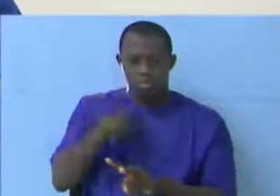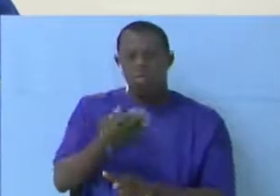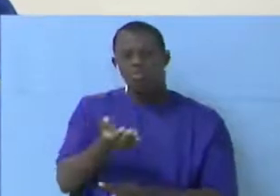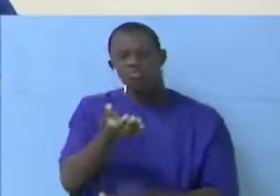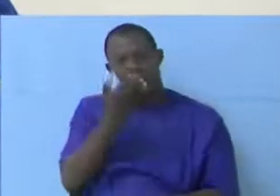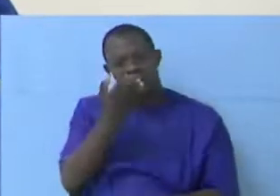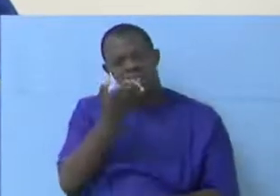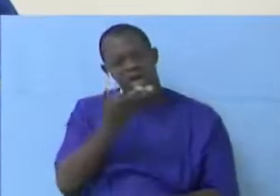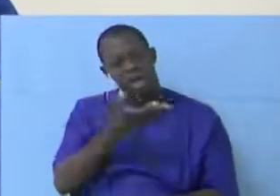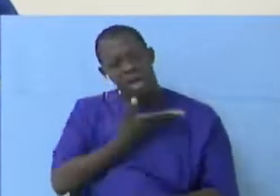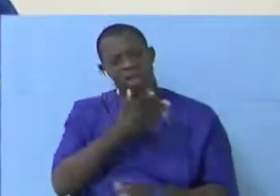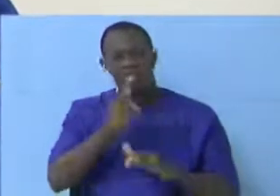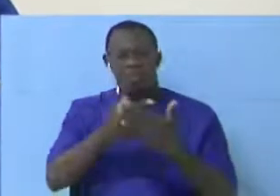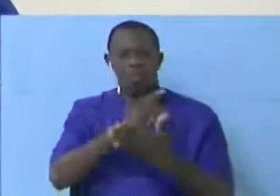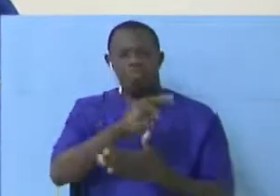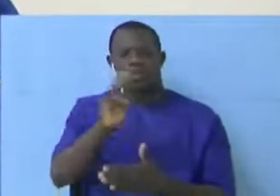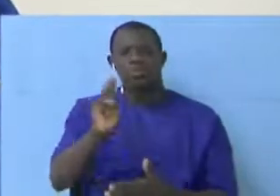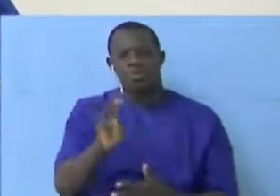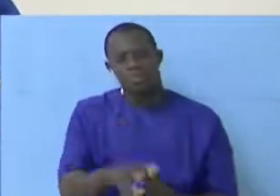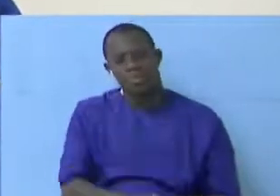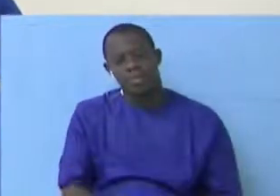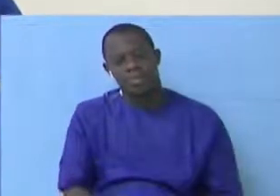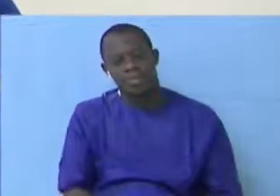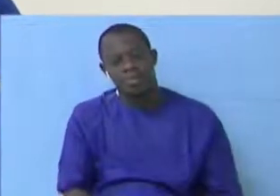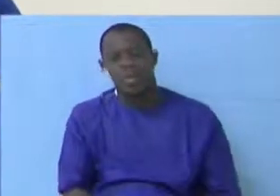did you observe whether they have eaten or not?